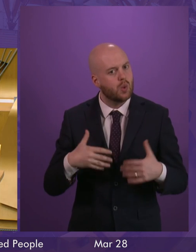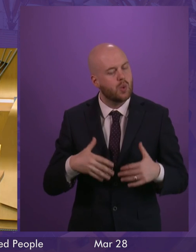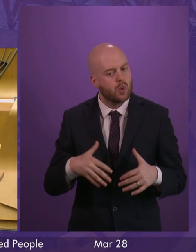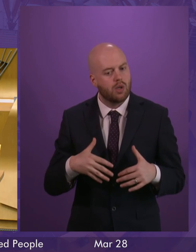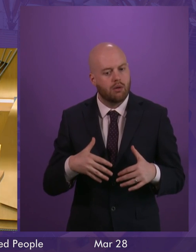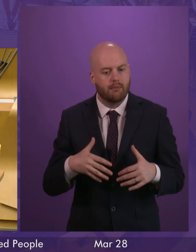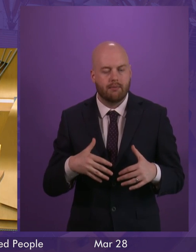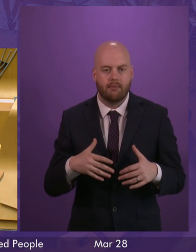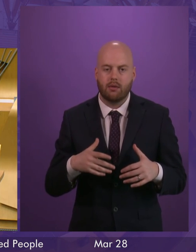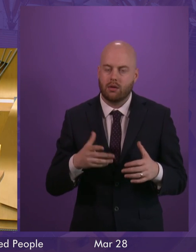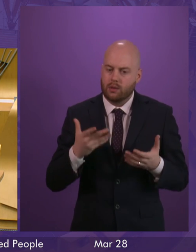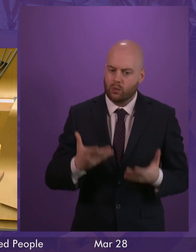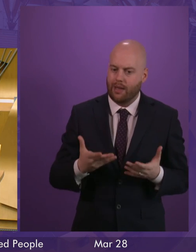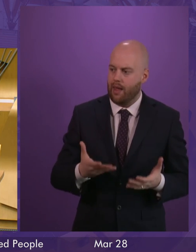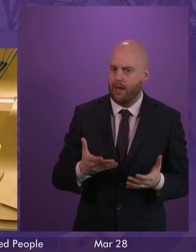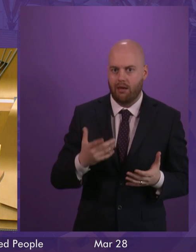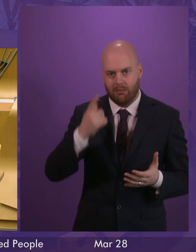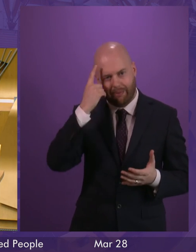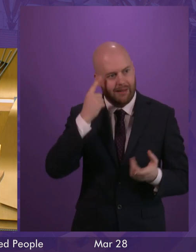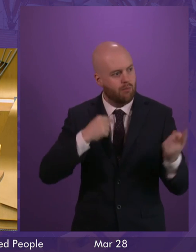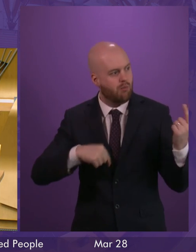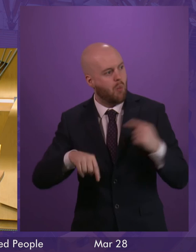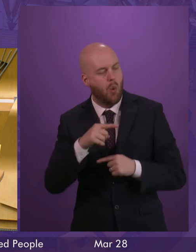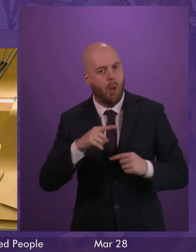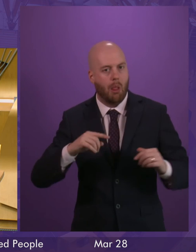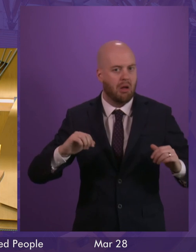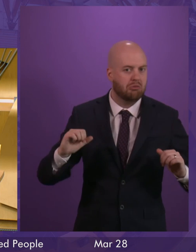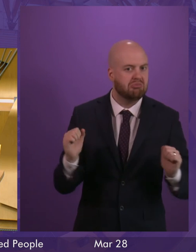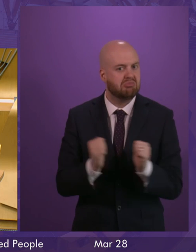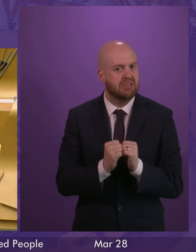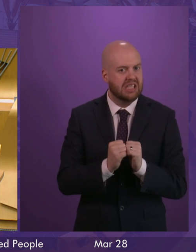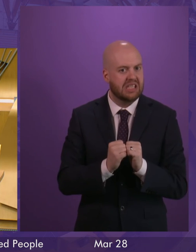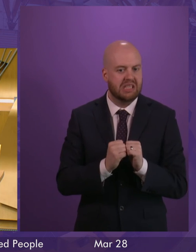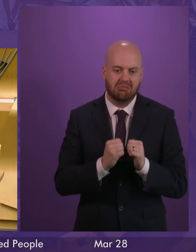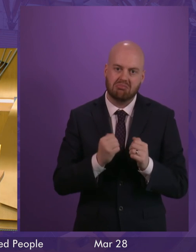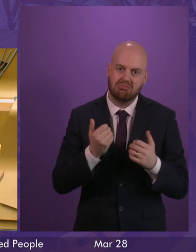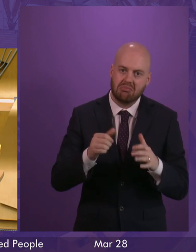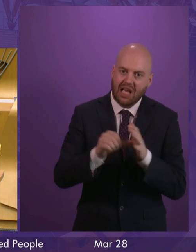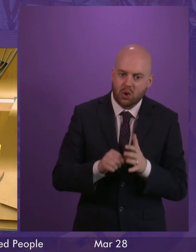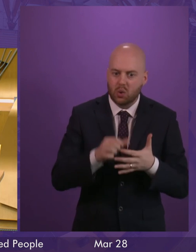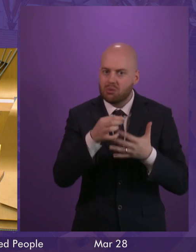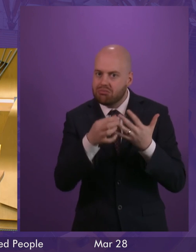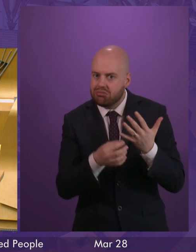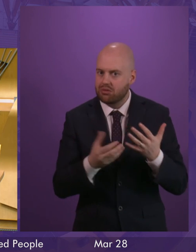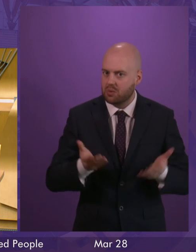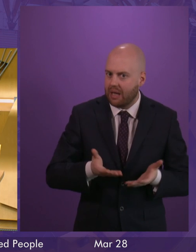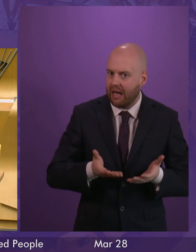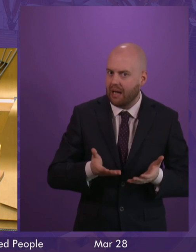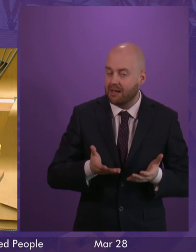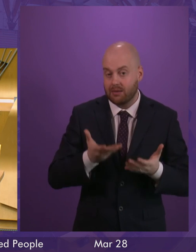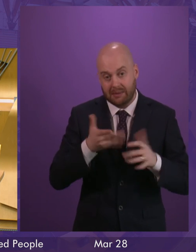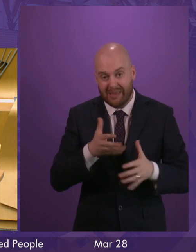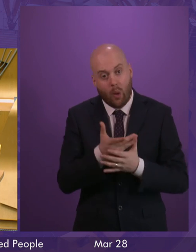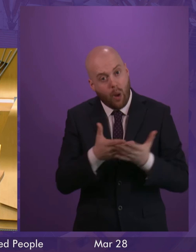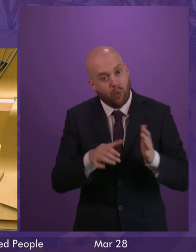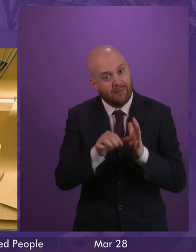broad sweep of consensus across the matters that we have discussed today. There have been a variety of issues raised